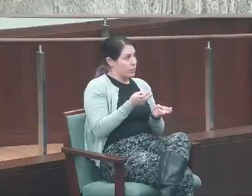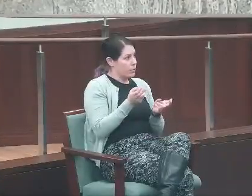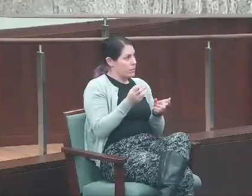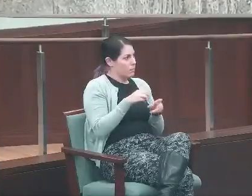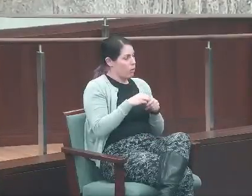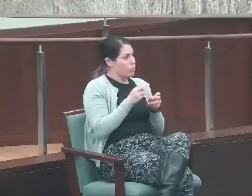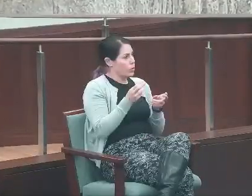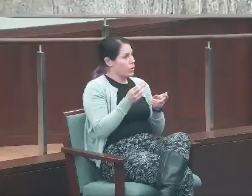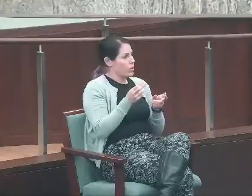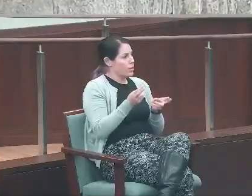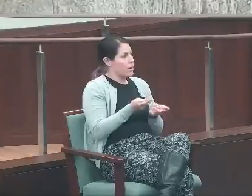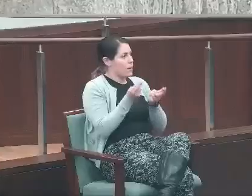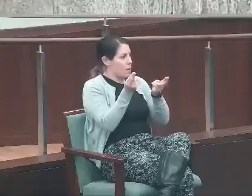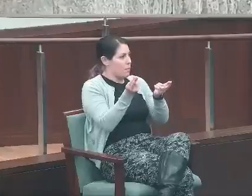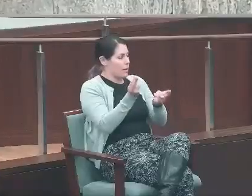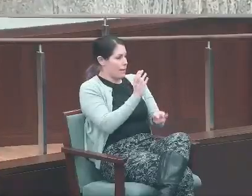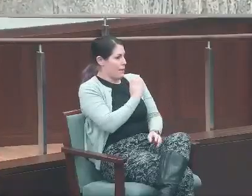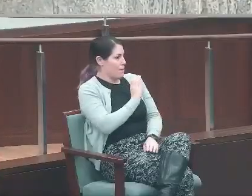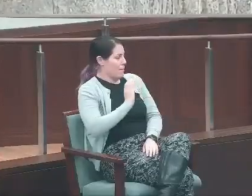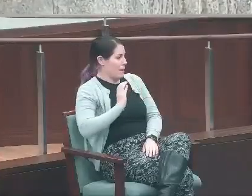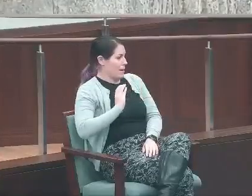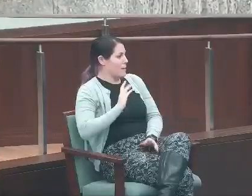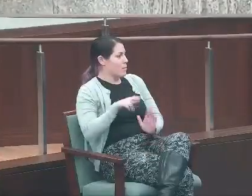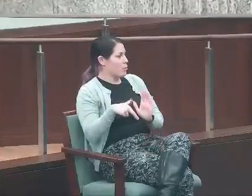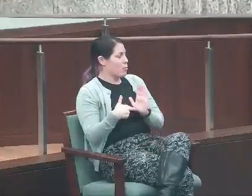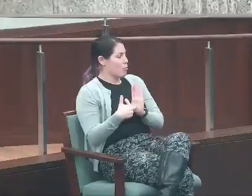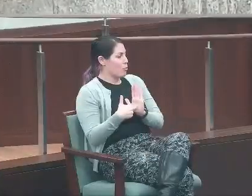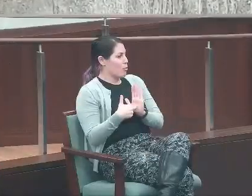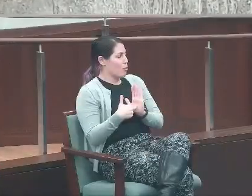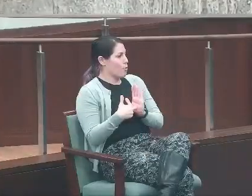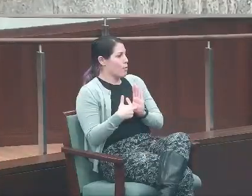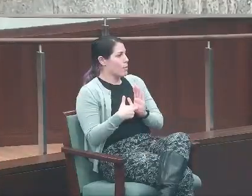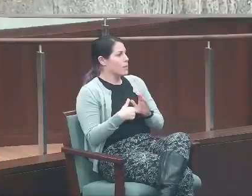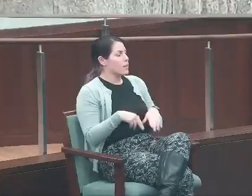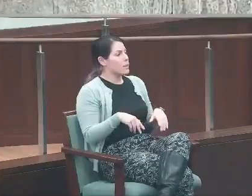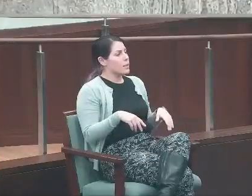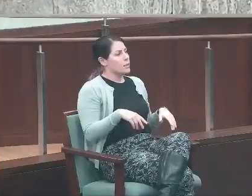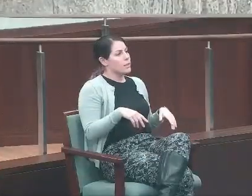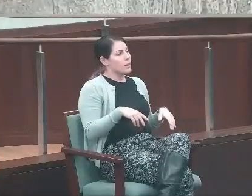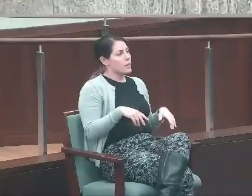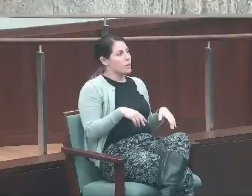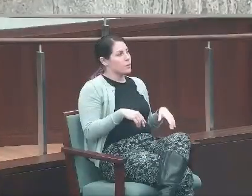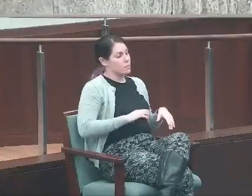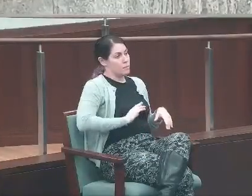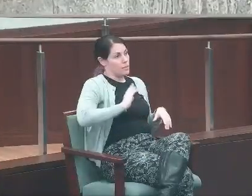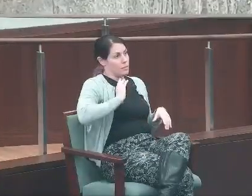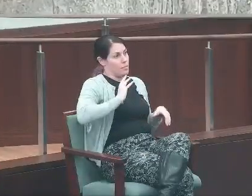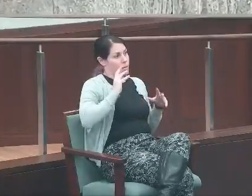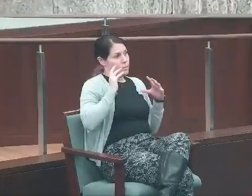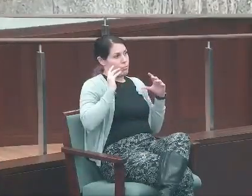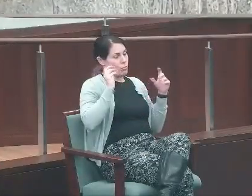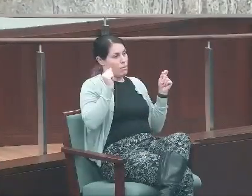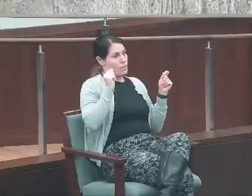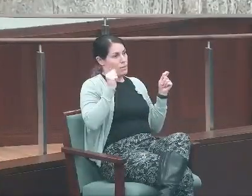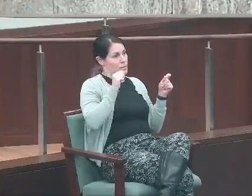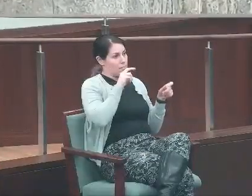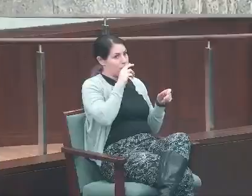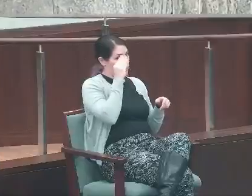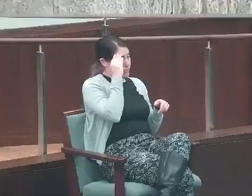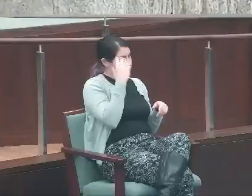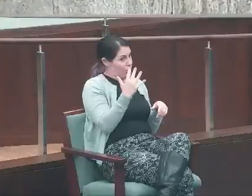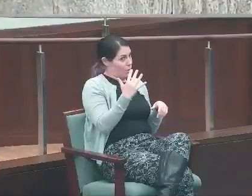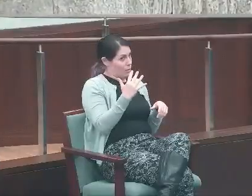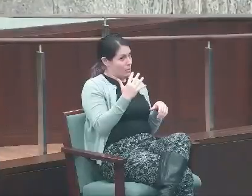role traditionally filled by the agency's immediate past president, which I can now say with experience is the